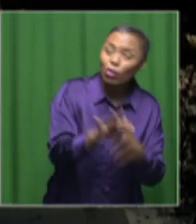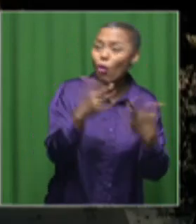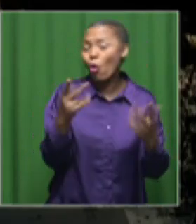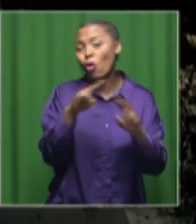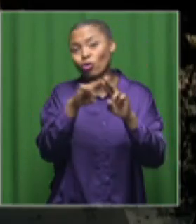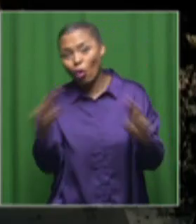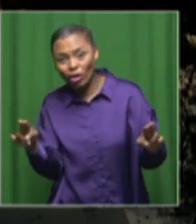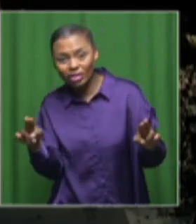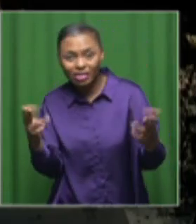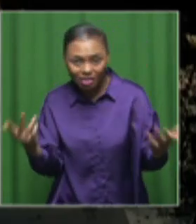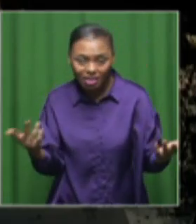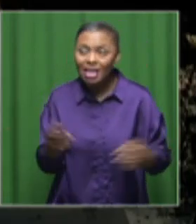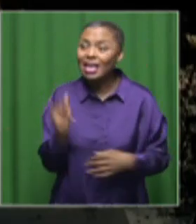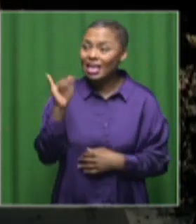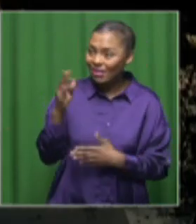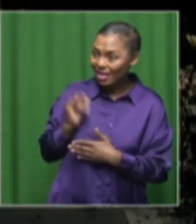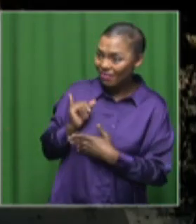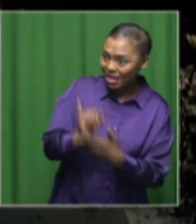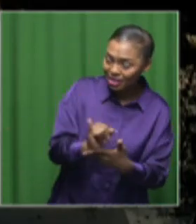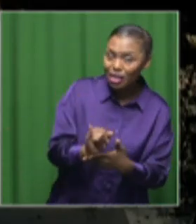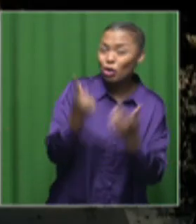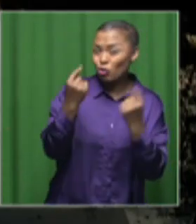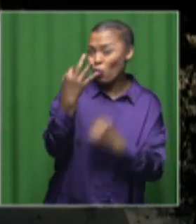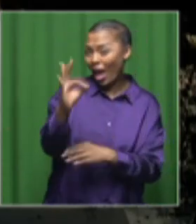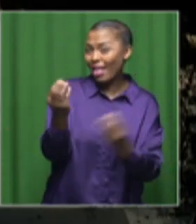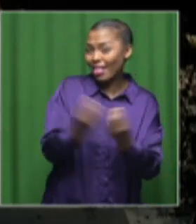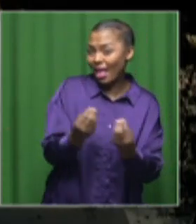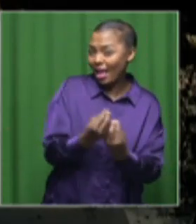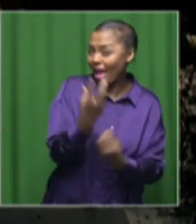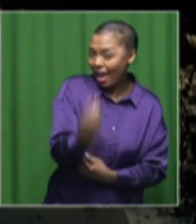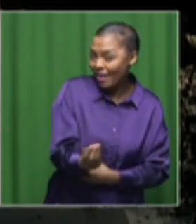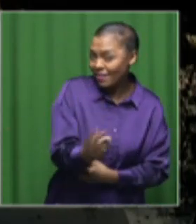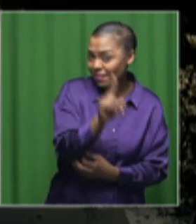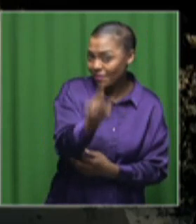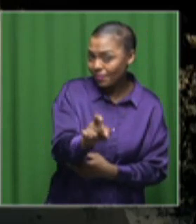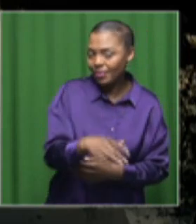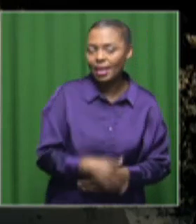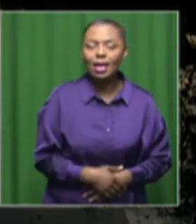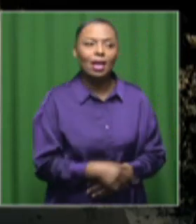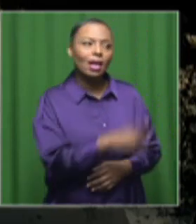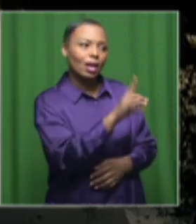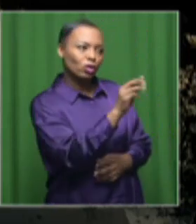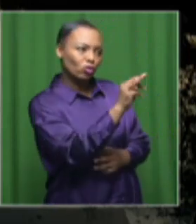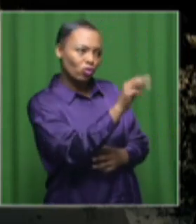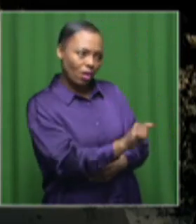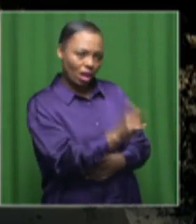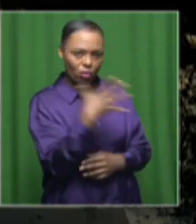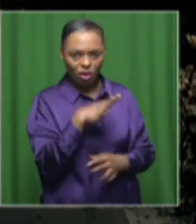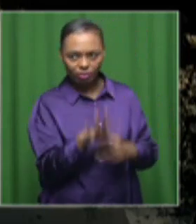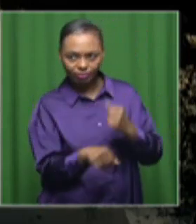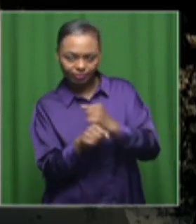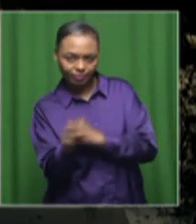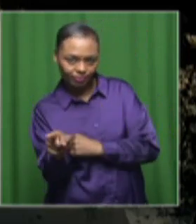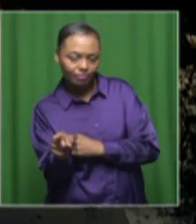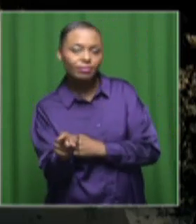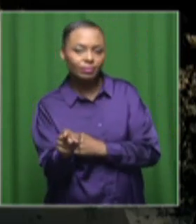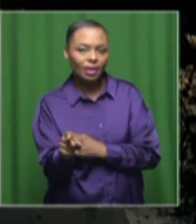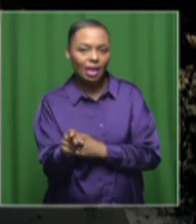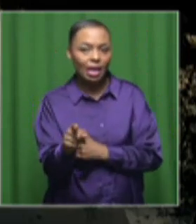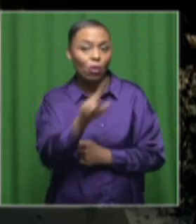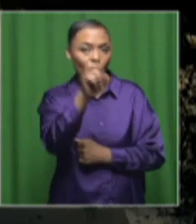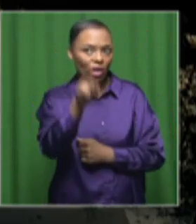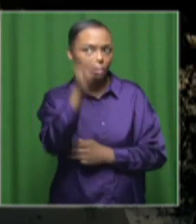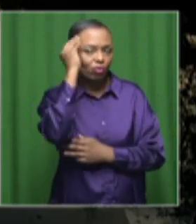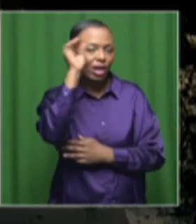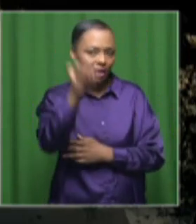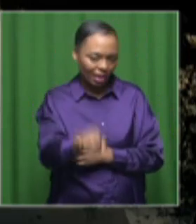Always, are we investing in the right thing? That's the question. Duma, I'm sure you'd like to jump in there, because that's an interesting question,